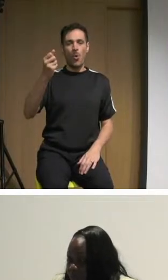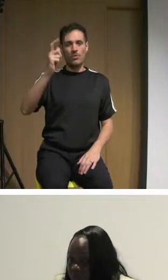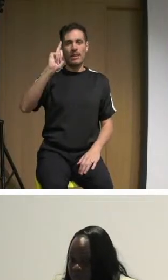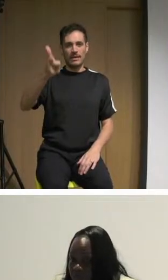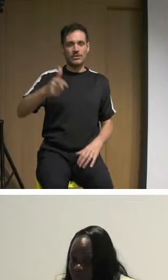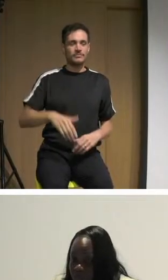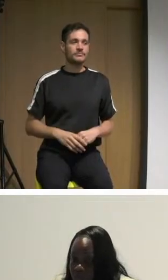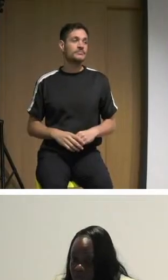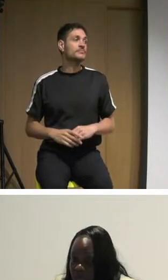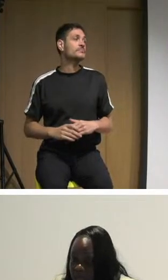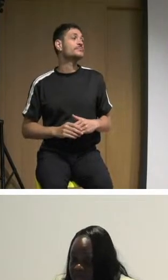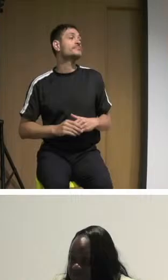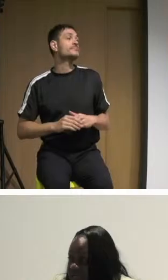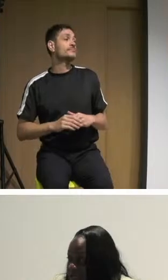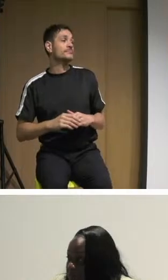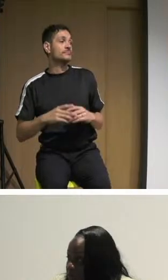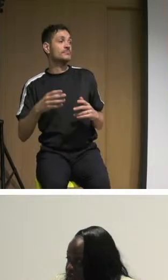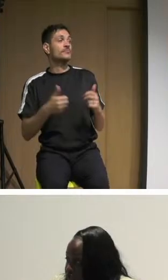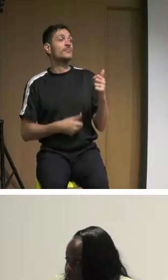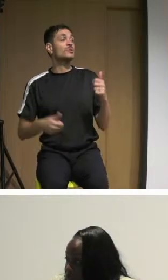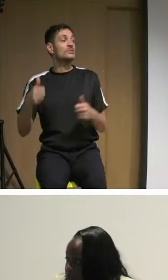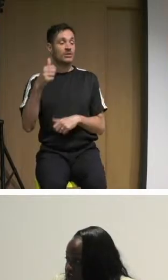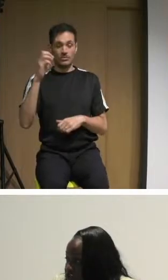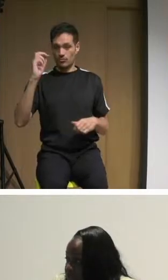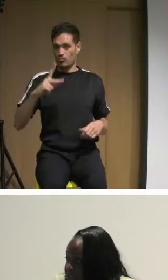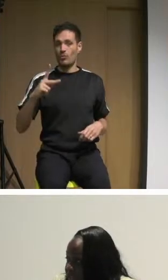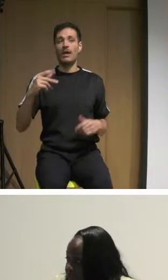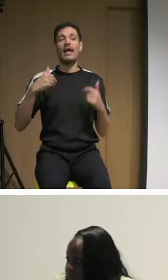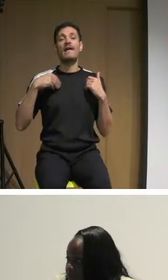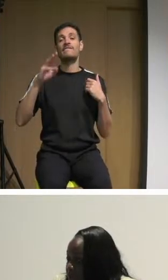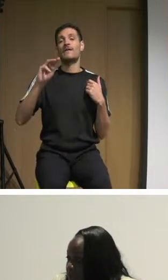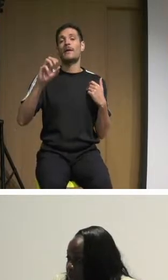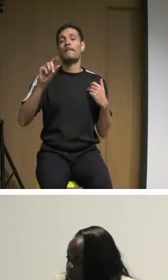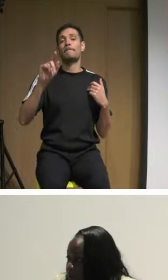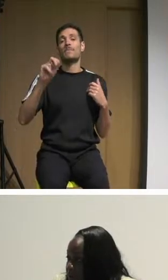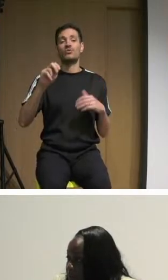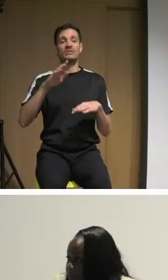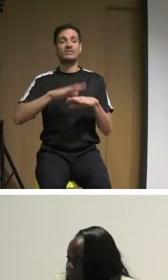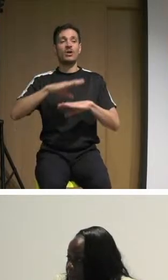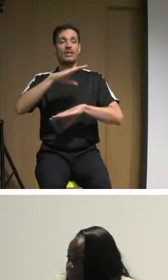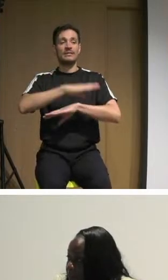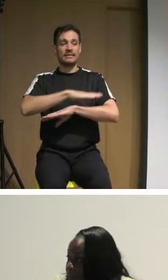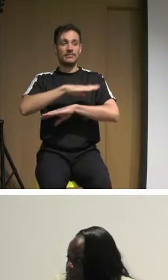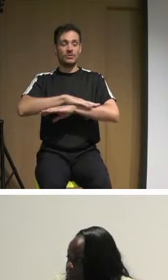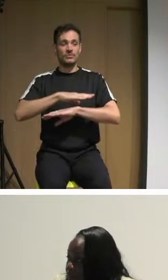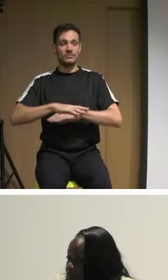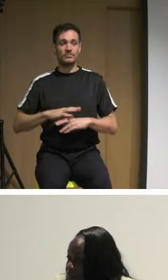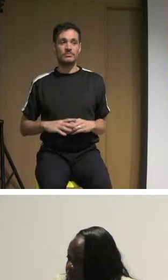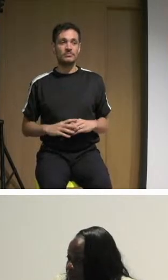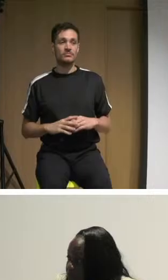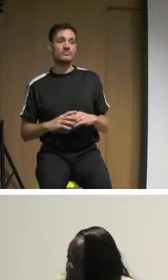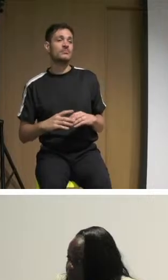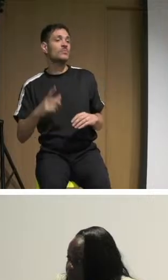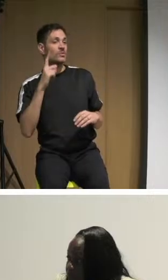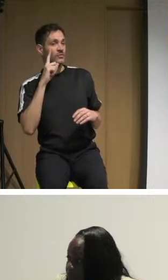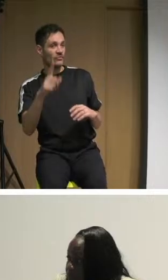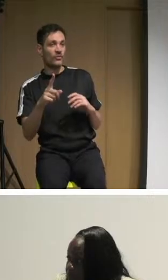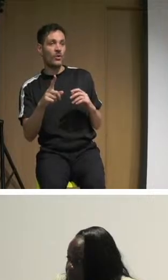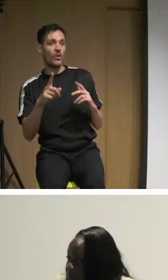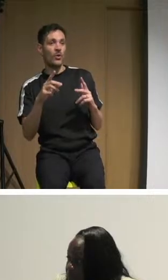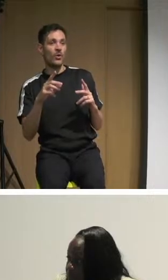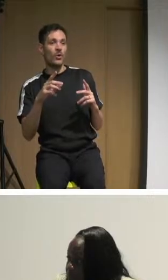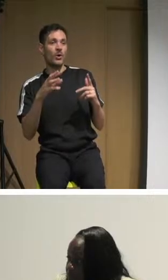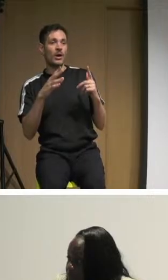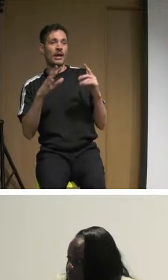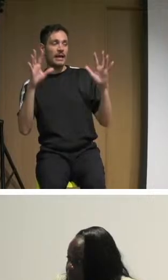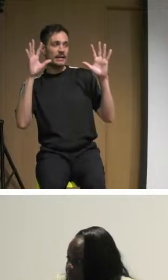that, we will entertain the motion. There was a motion on the table. Yes, there's a motion to go into executive